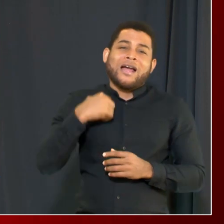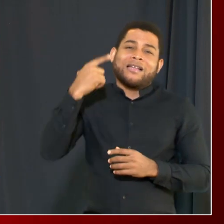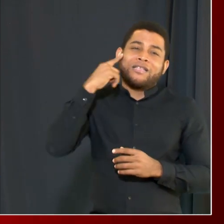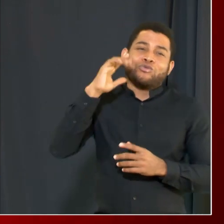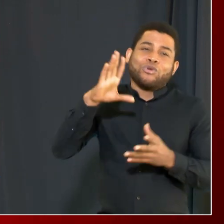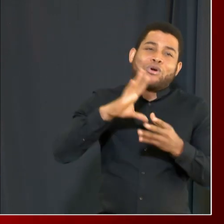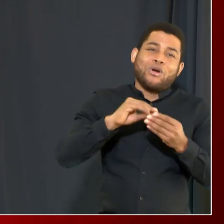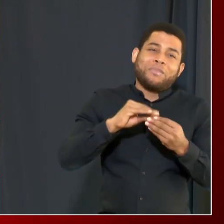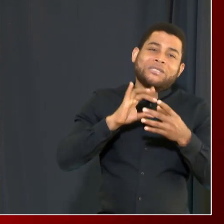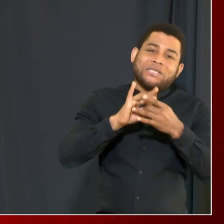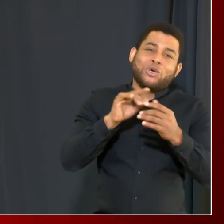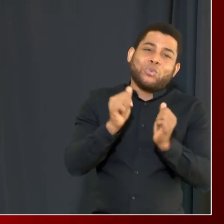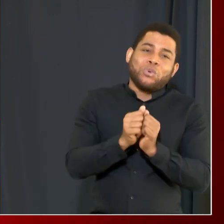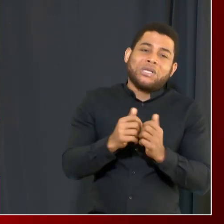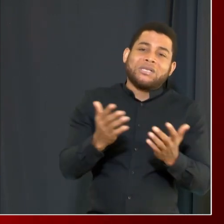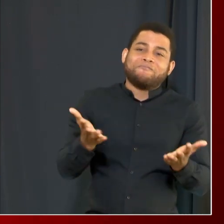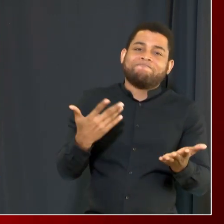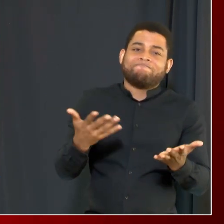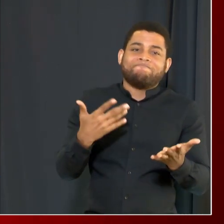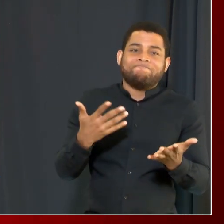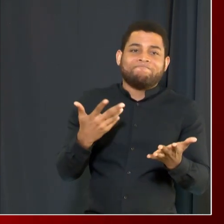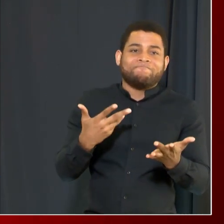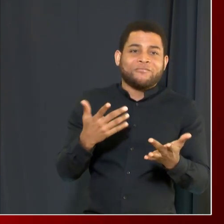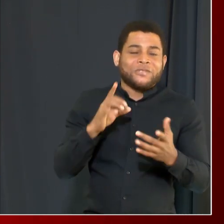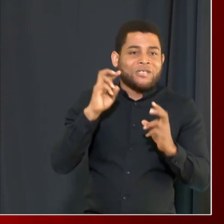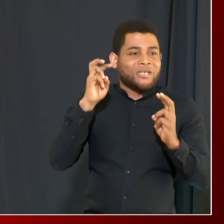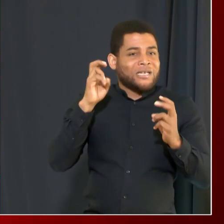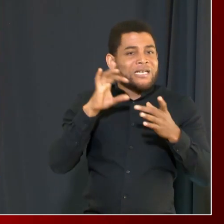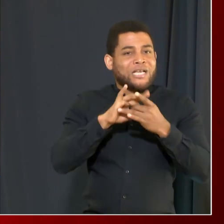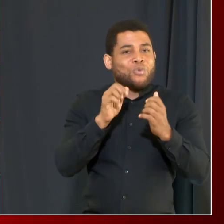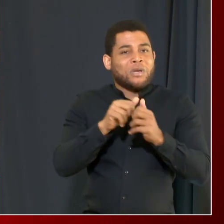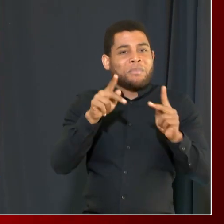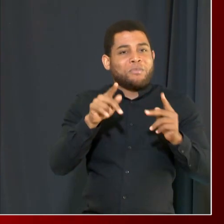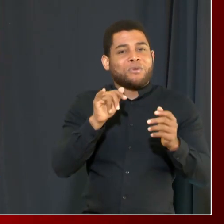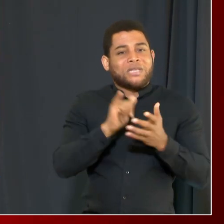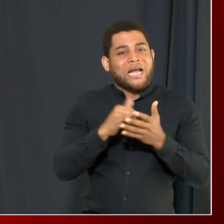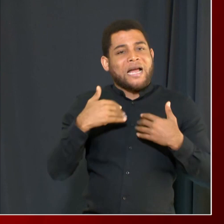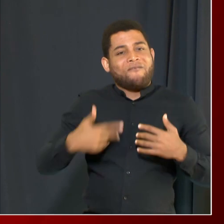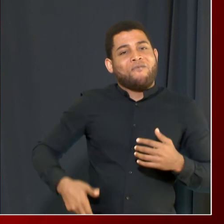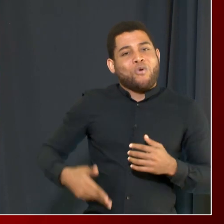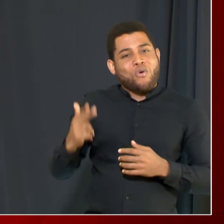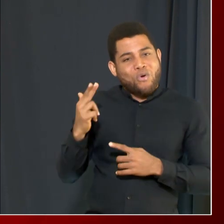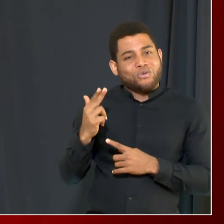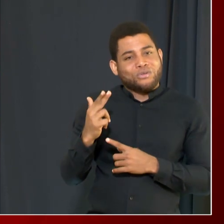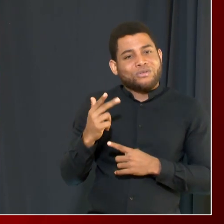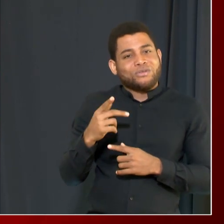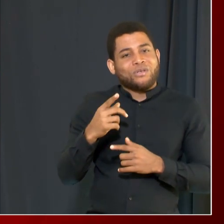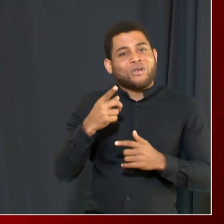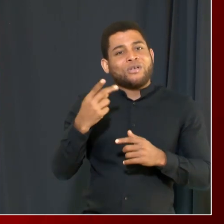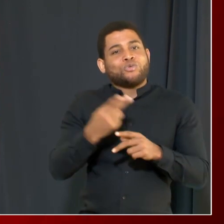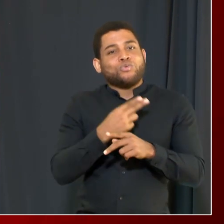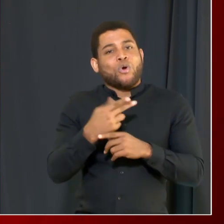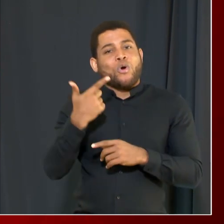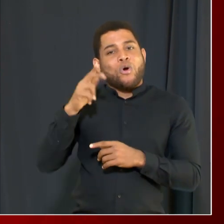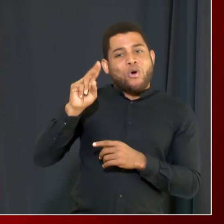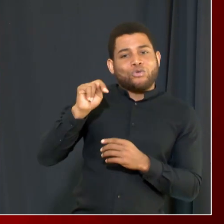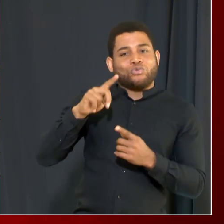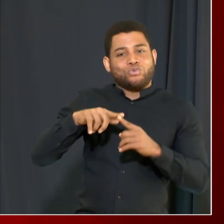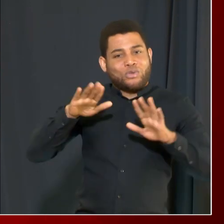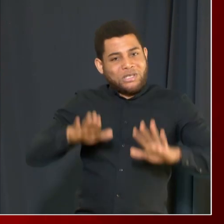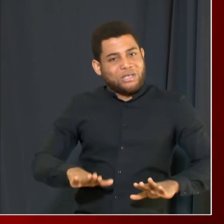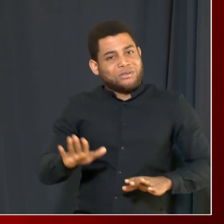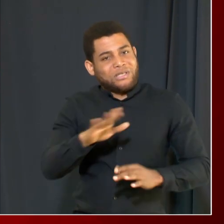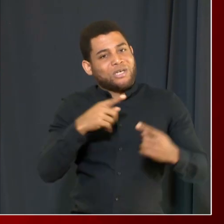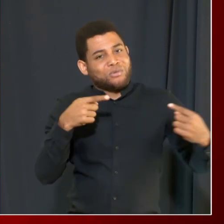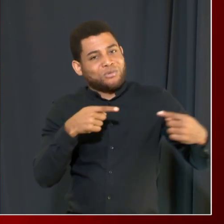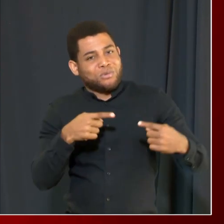around issues of people who have guns, who use guns to settle arguments. And I don't know that she was